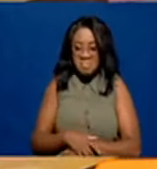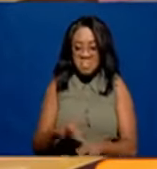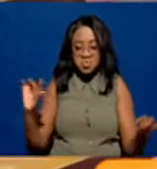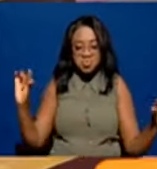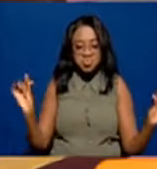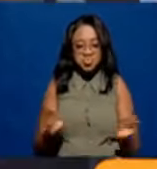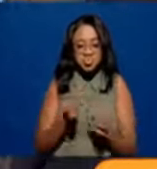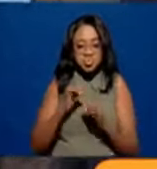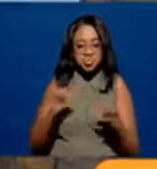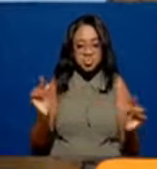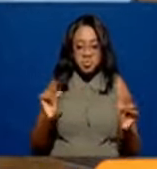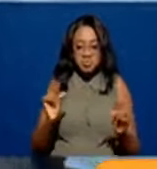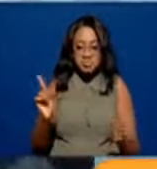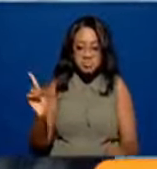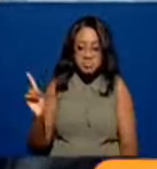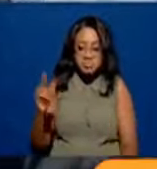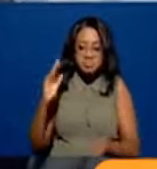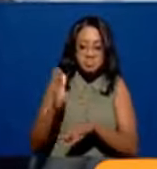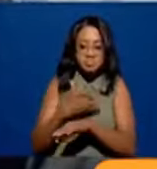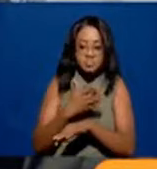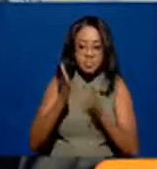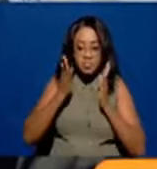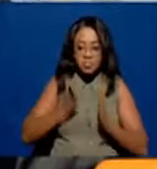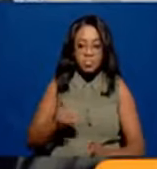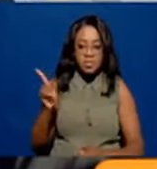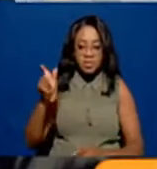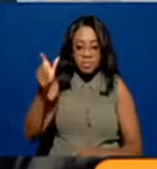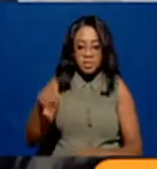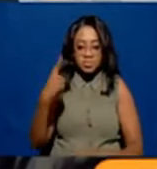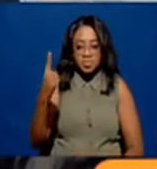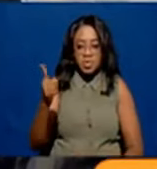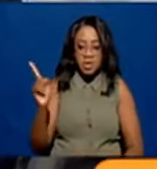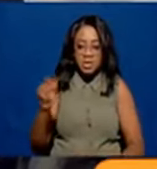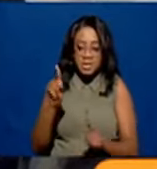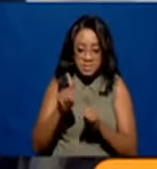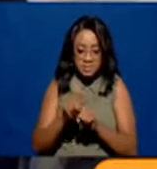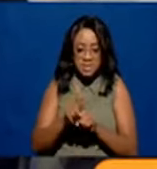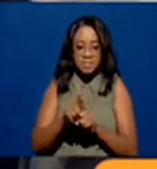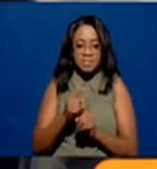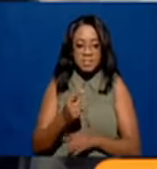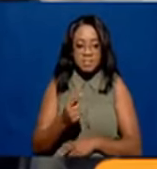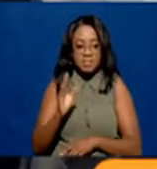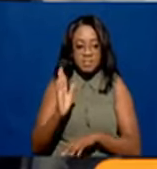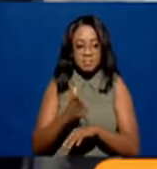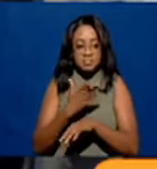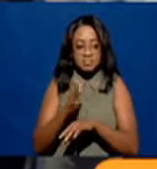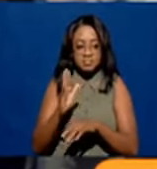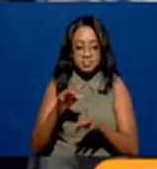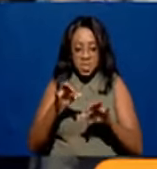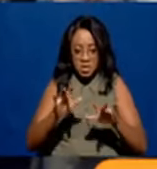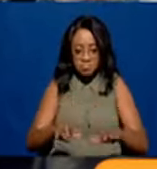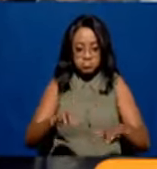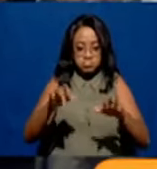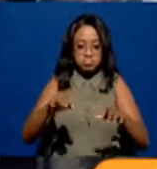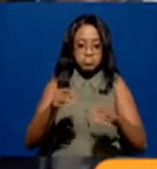church, the choir consists of only one individual who serves as both the soloist and the organist.